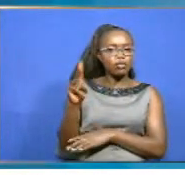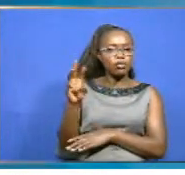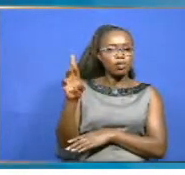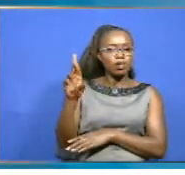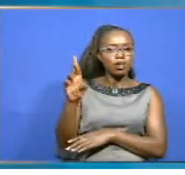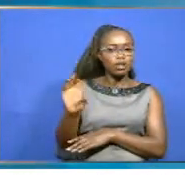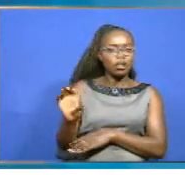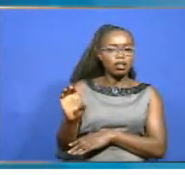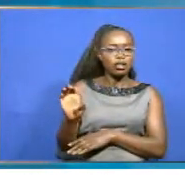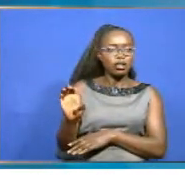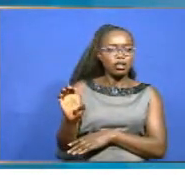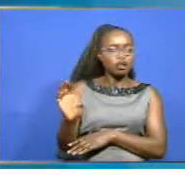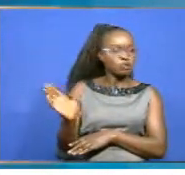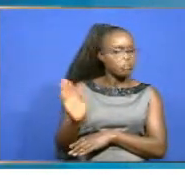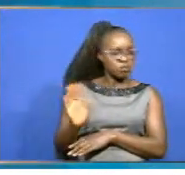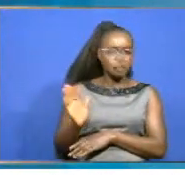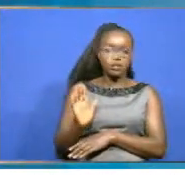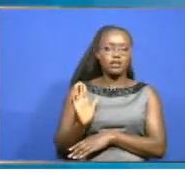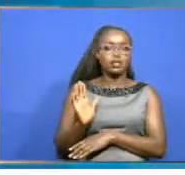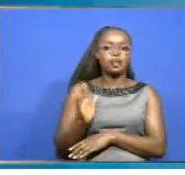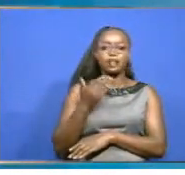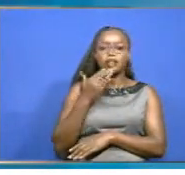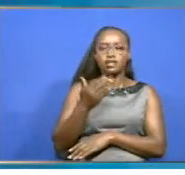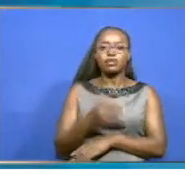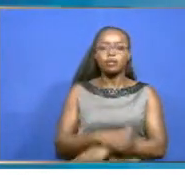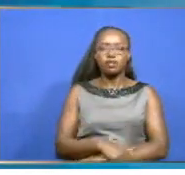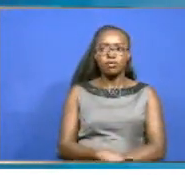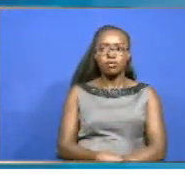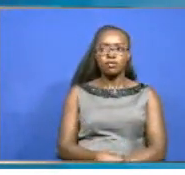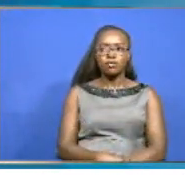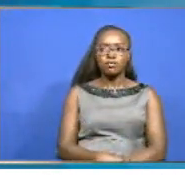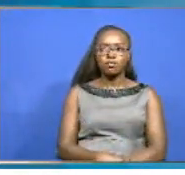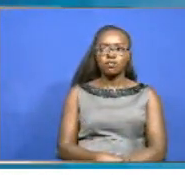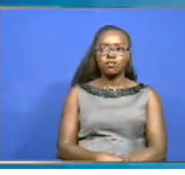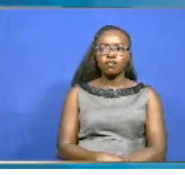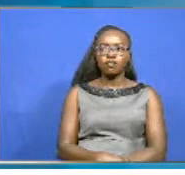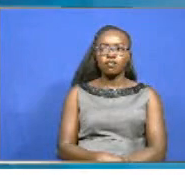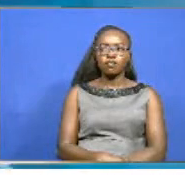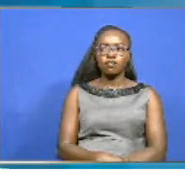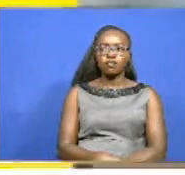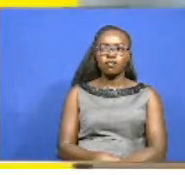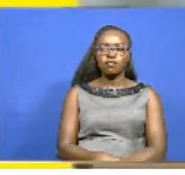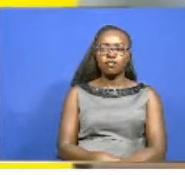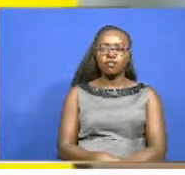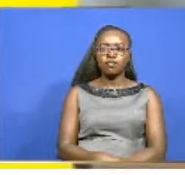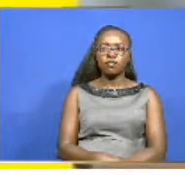you through that. But from us, it's a wrap. We appreciate your time. Thank you very much.